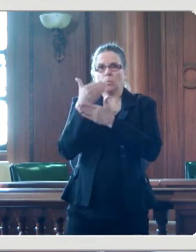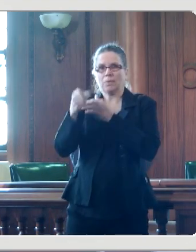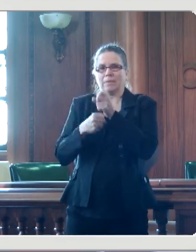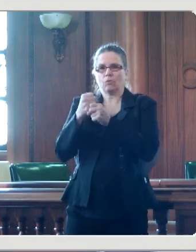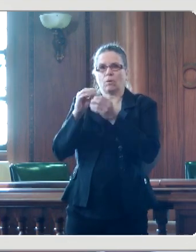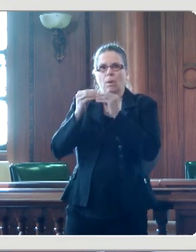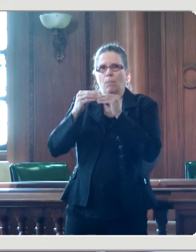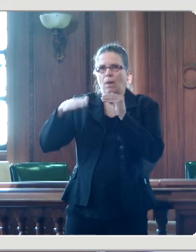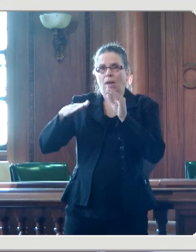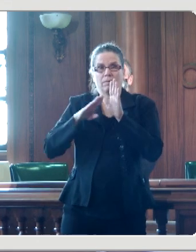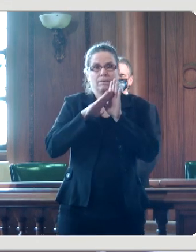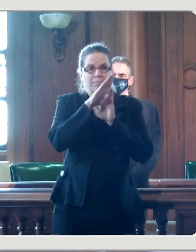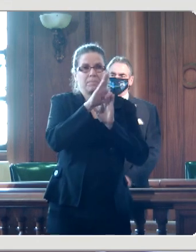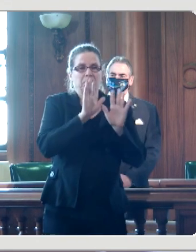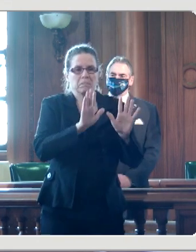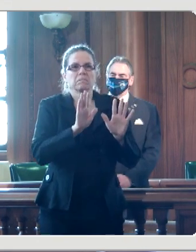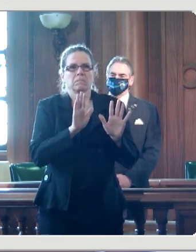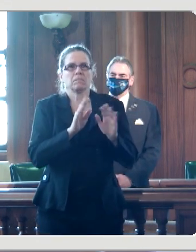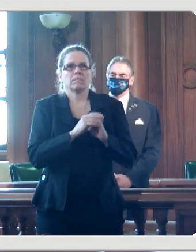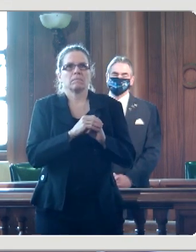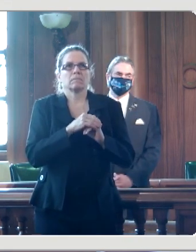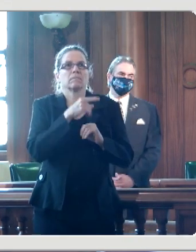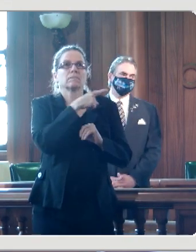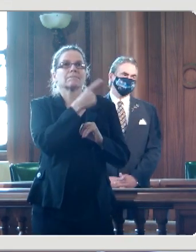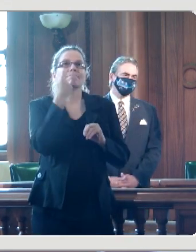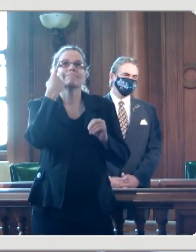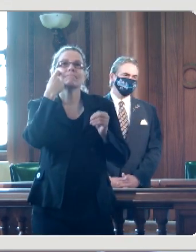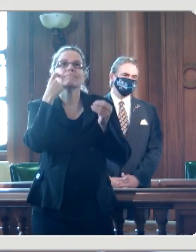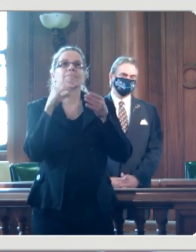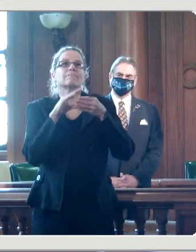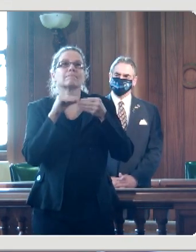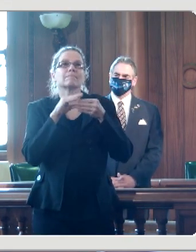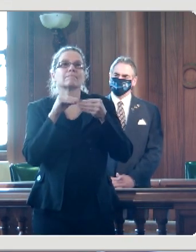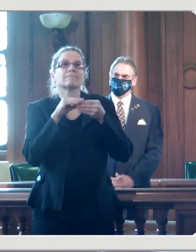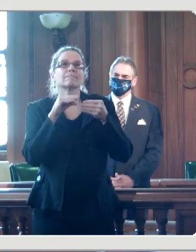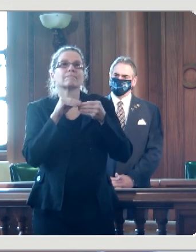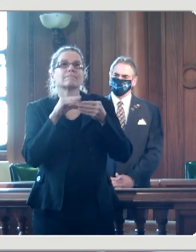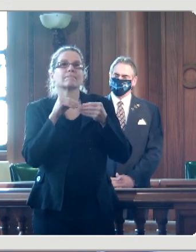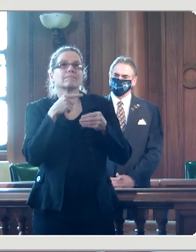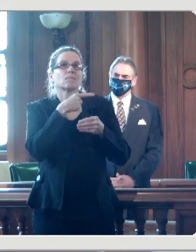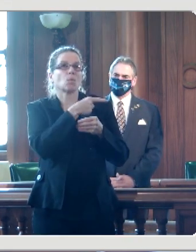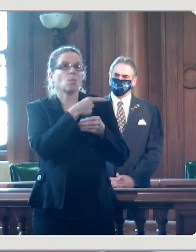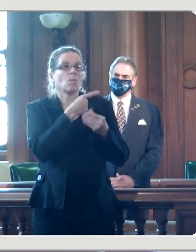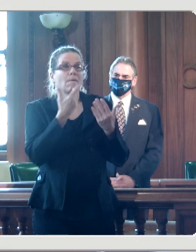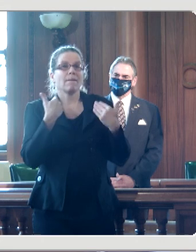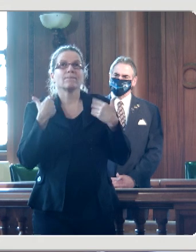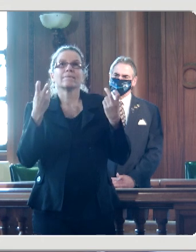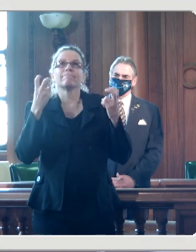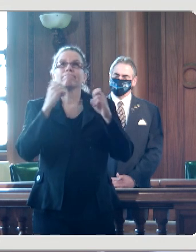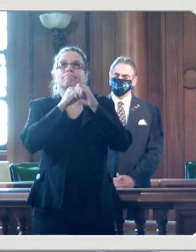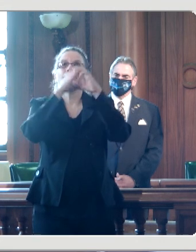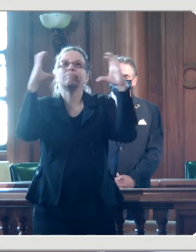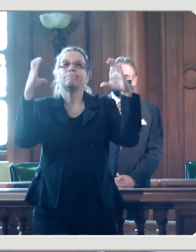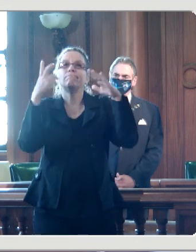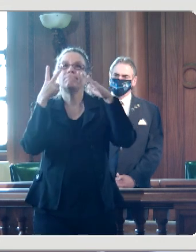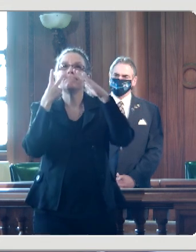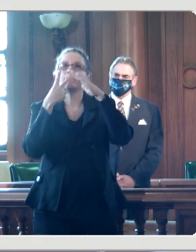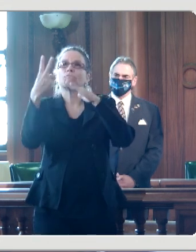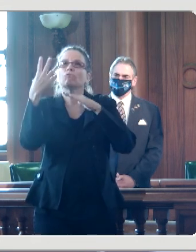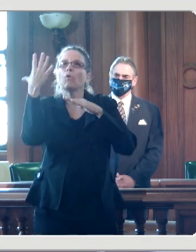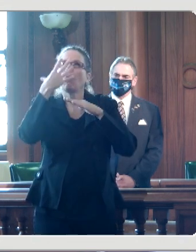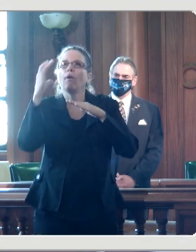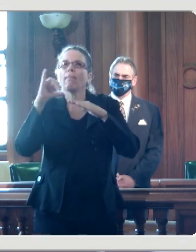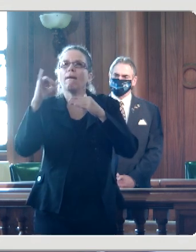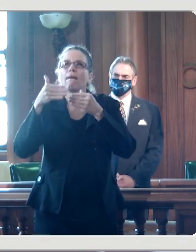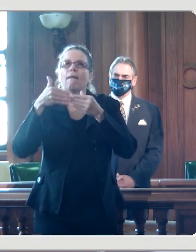any indication about how big this could potentially get based on your, whatever tracing you've been able to do on some of these cases. Do you have any indication where